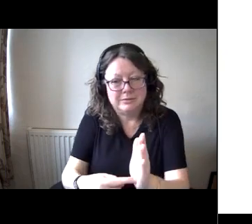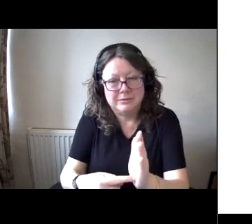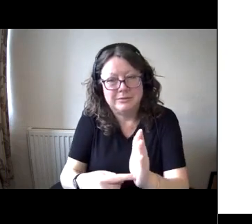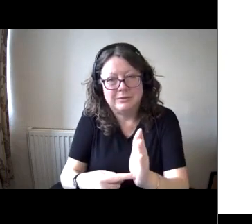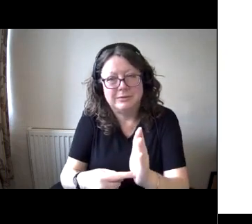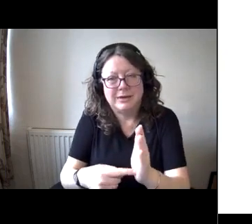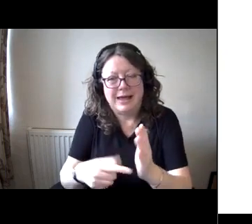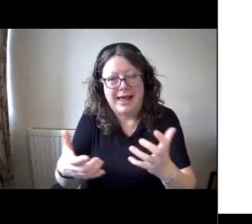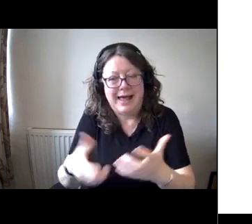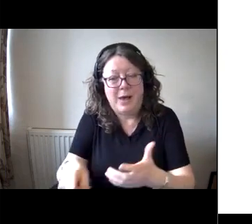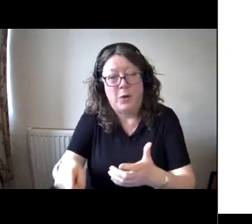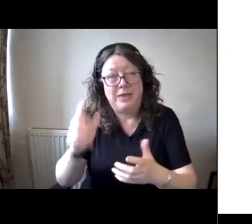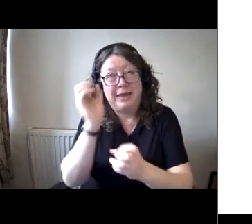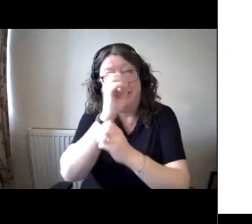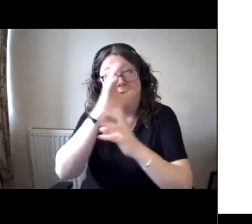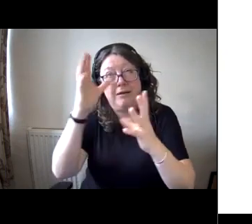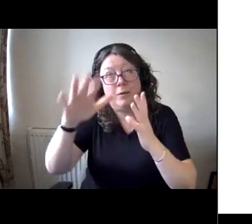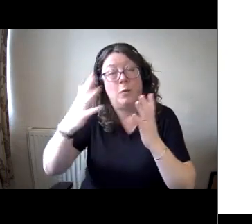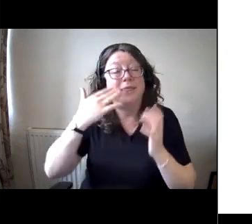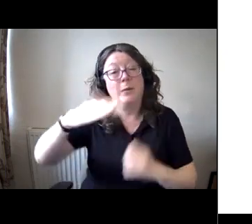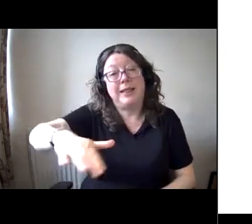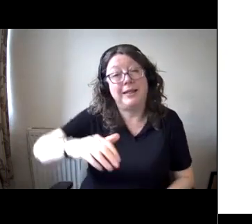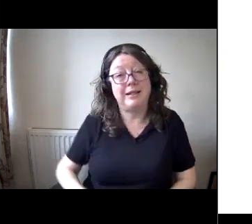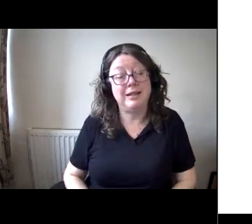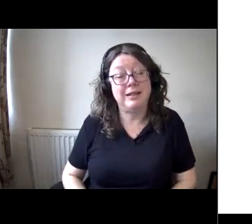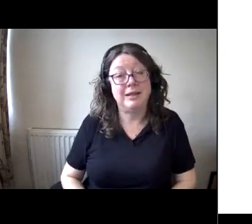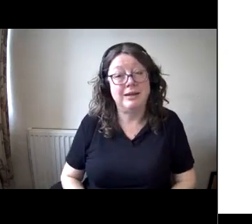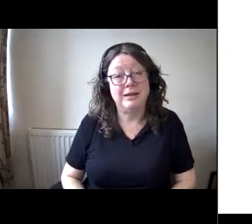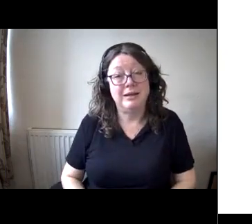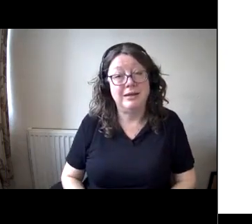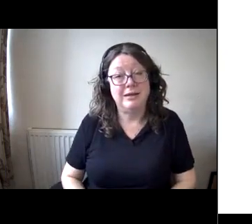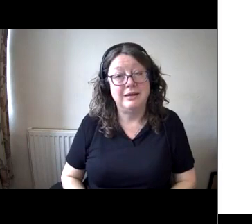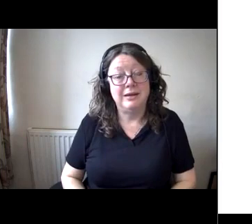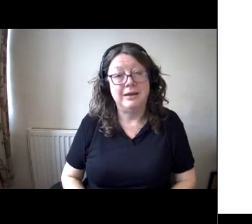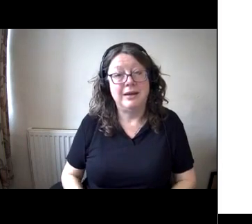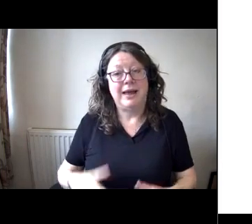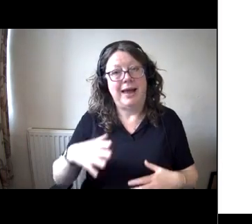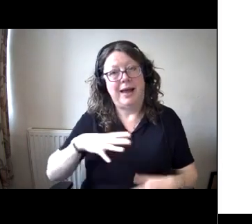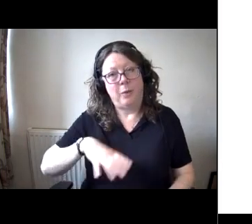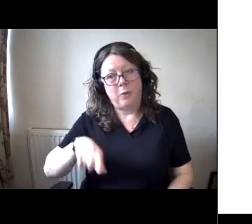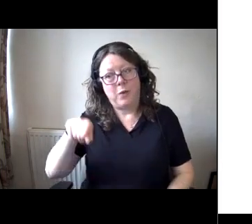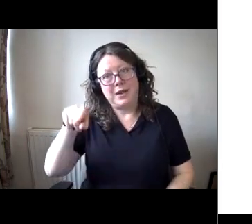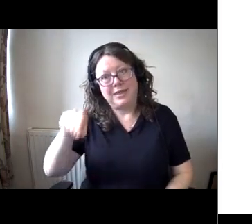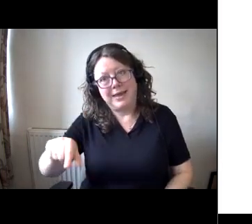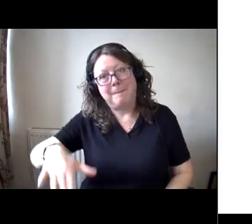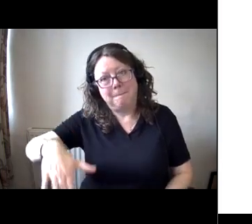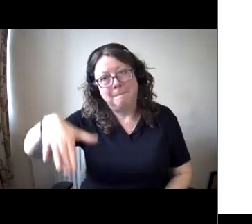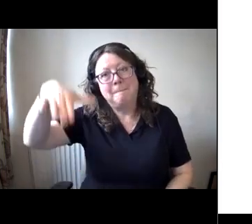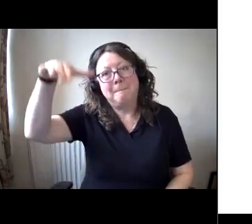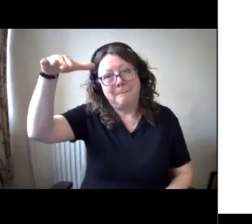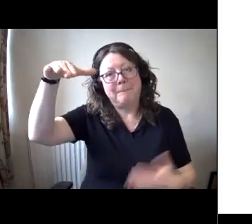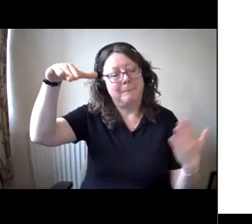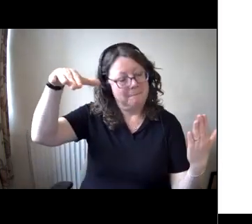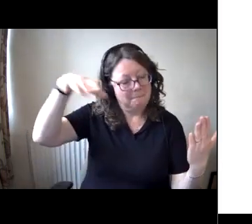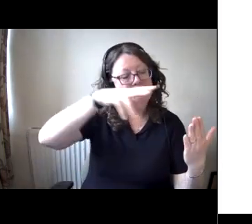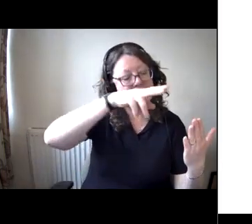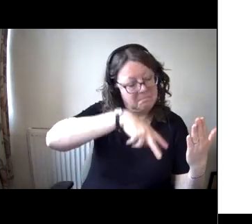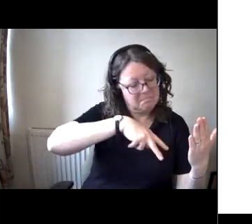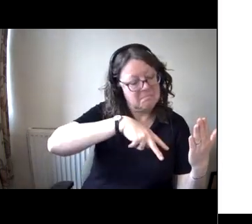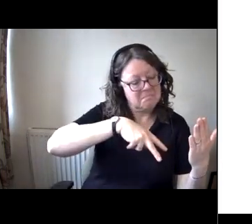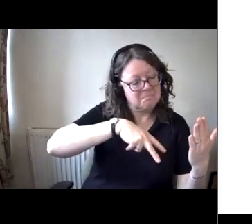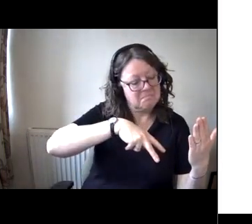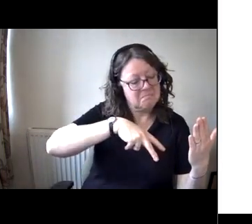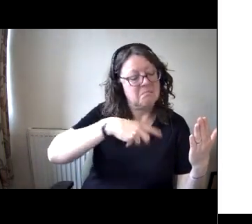child? And I'd really like for them to know that they were seen and understood and accepted.